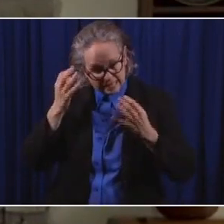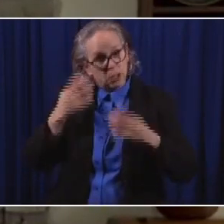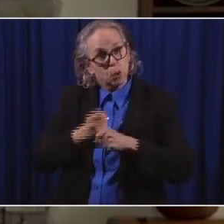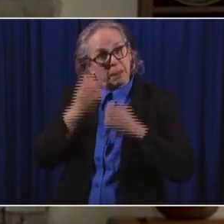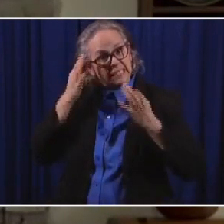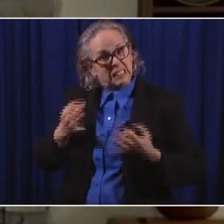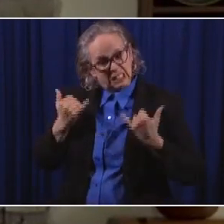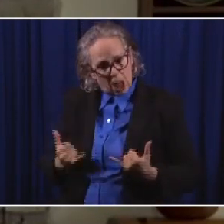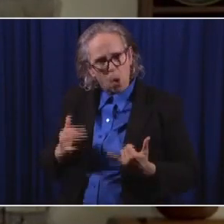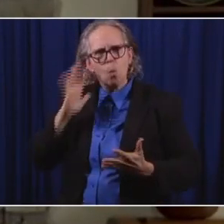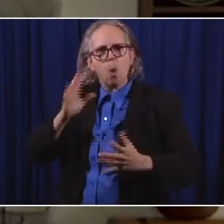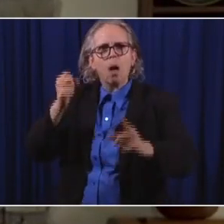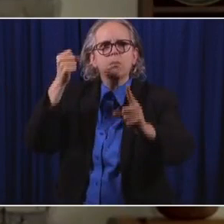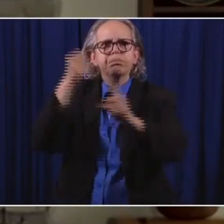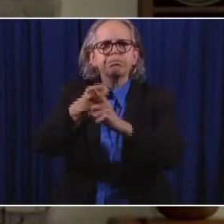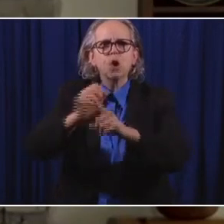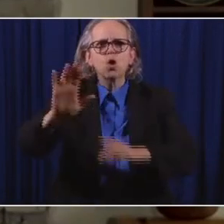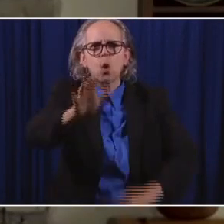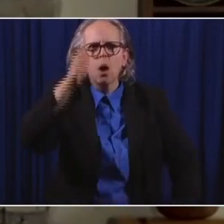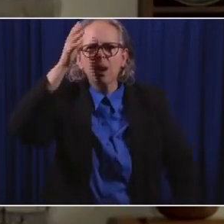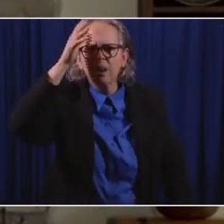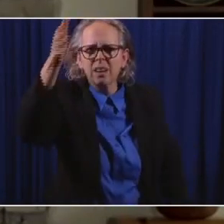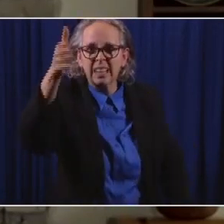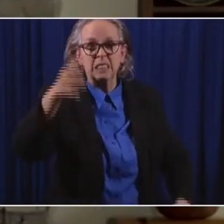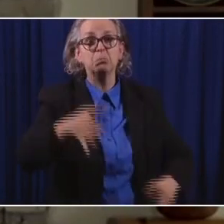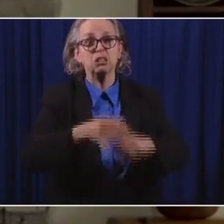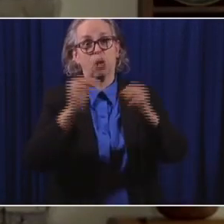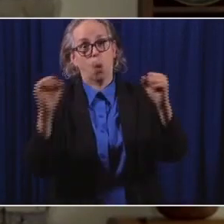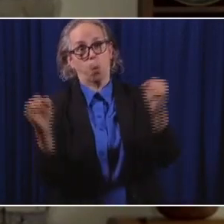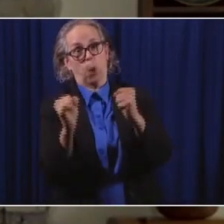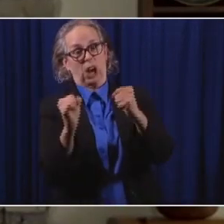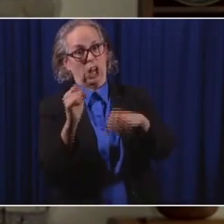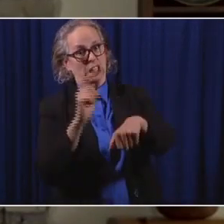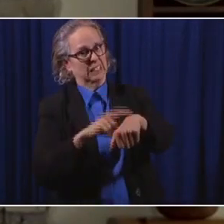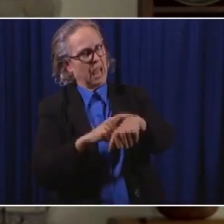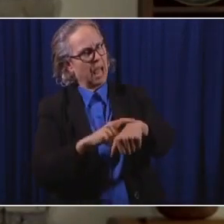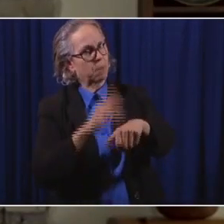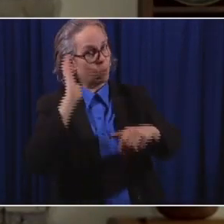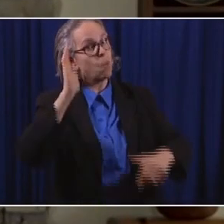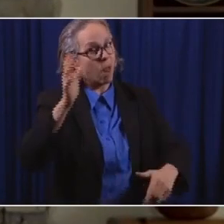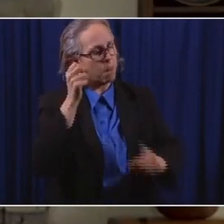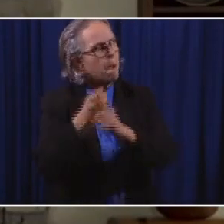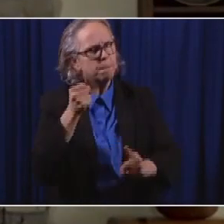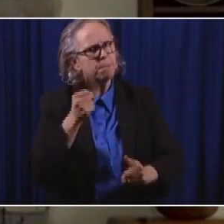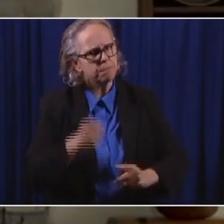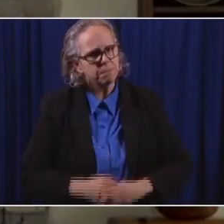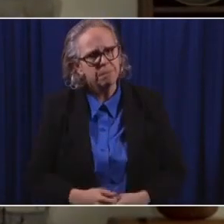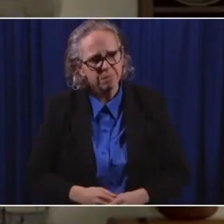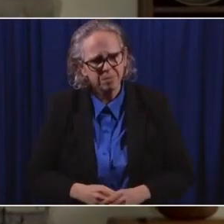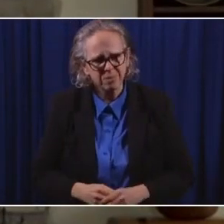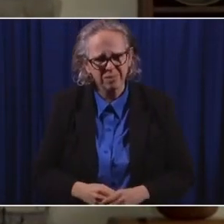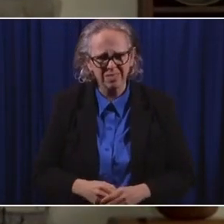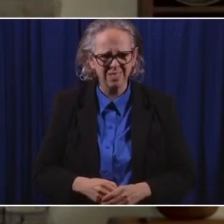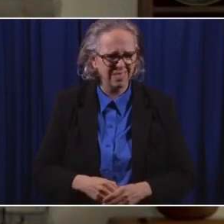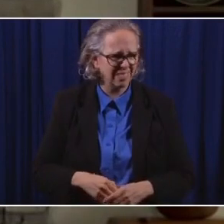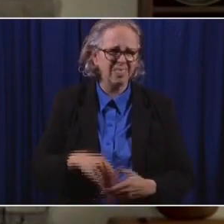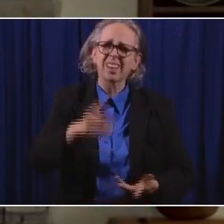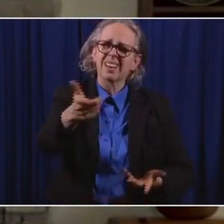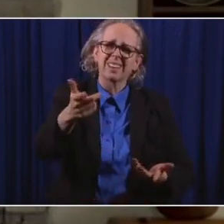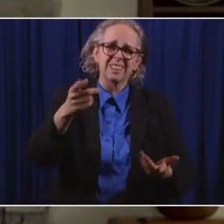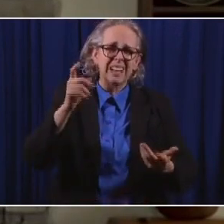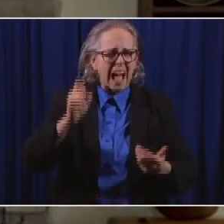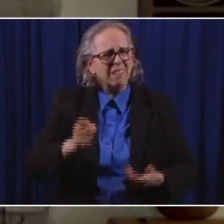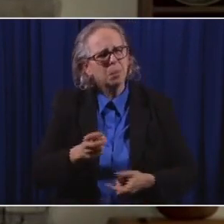more. We must distance more. We must be more careful. We must wash our hands more. We must have